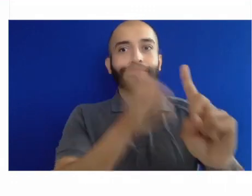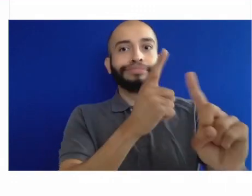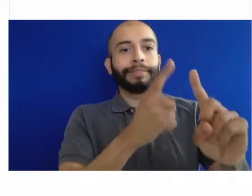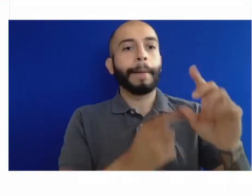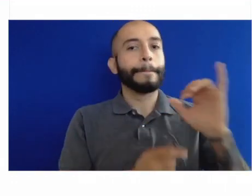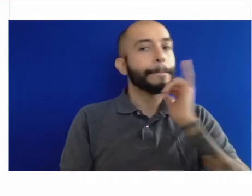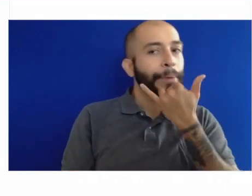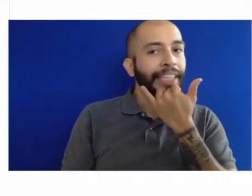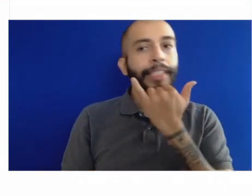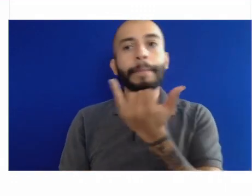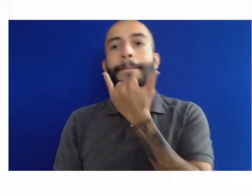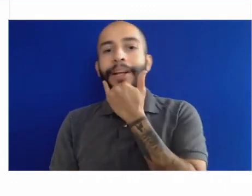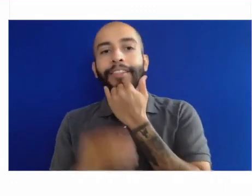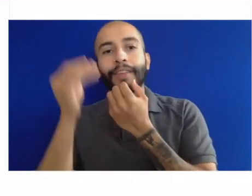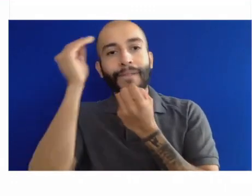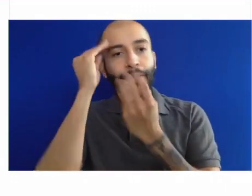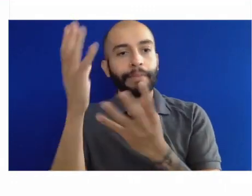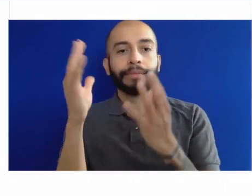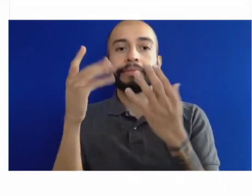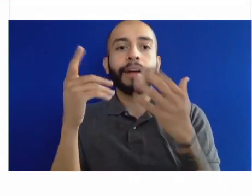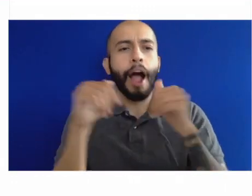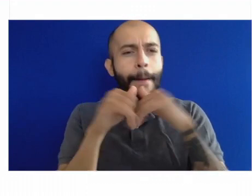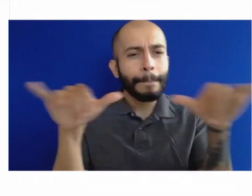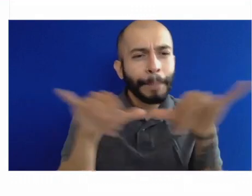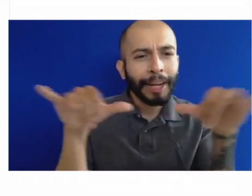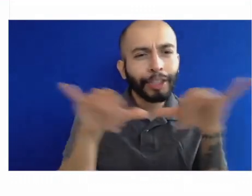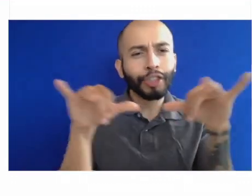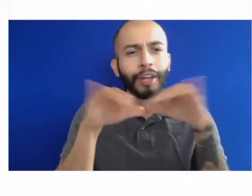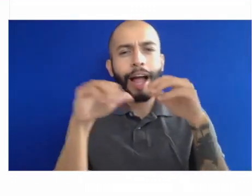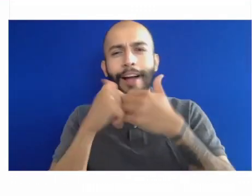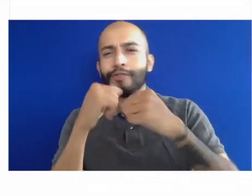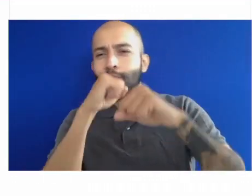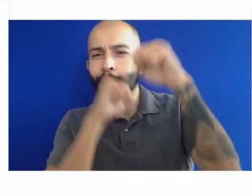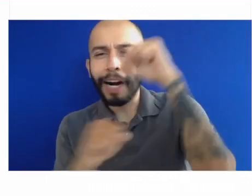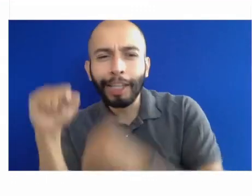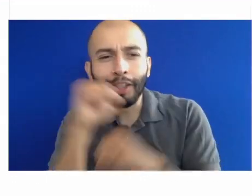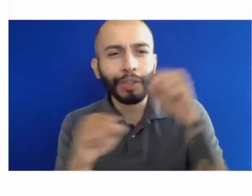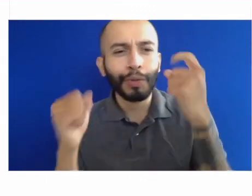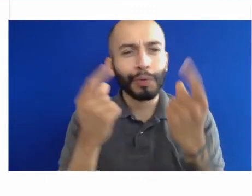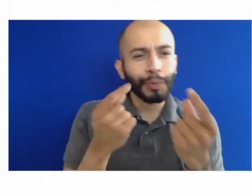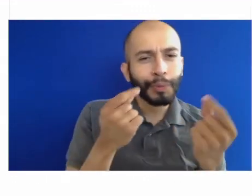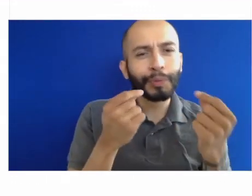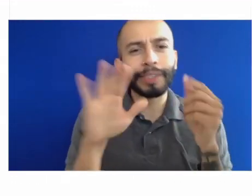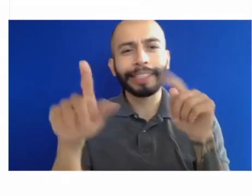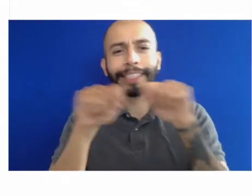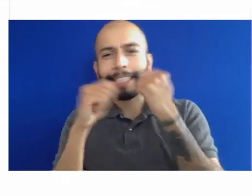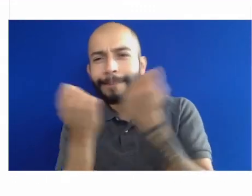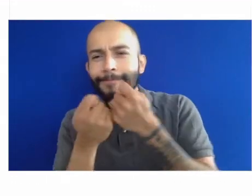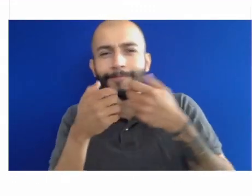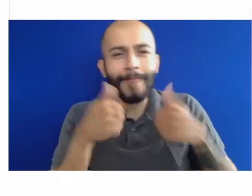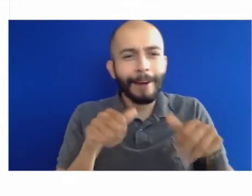to combat or reduce vulnerability to that. Next, we're going to go to David.